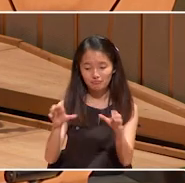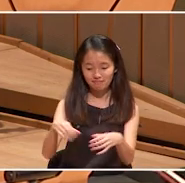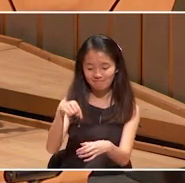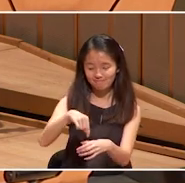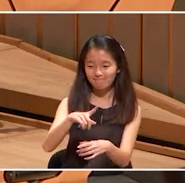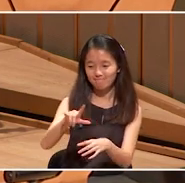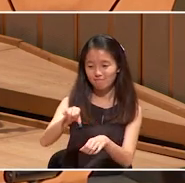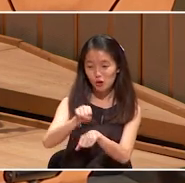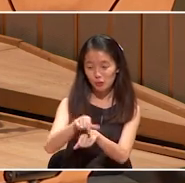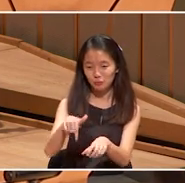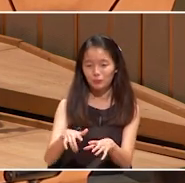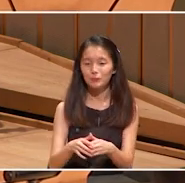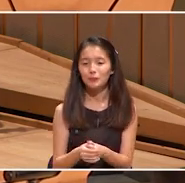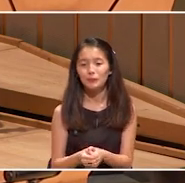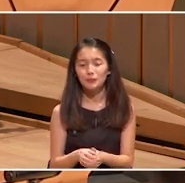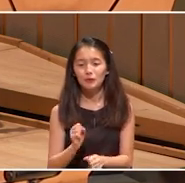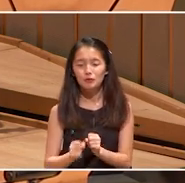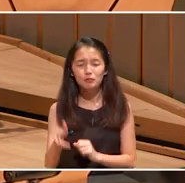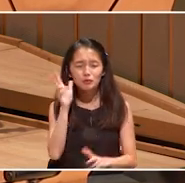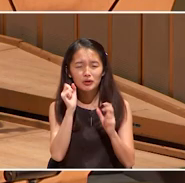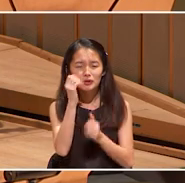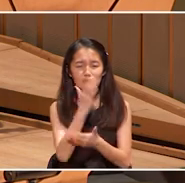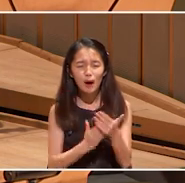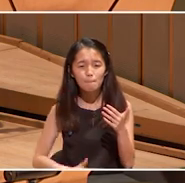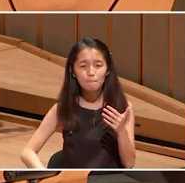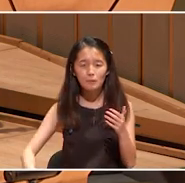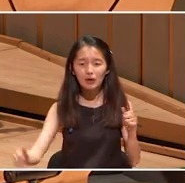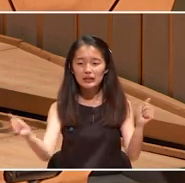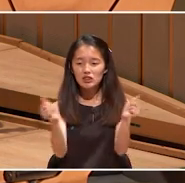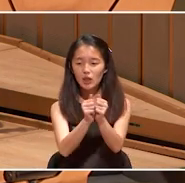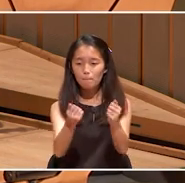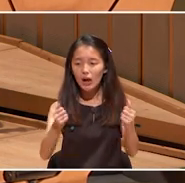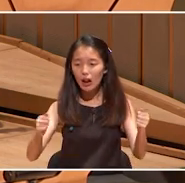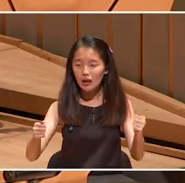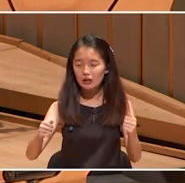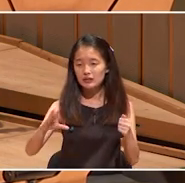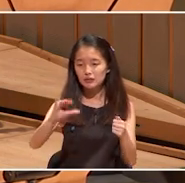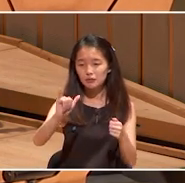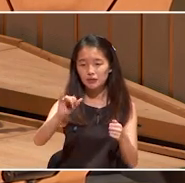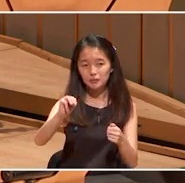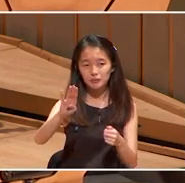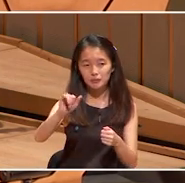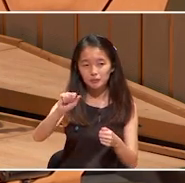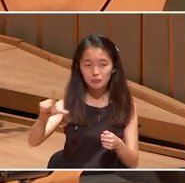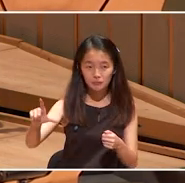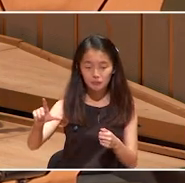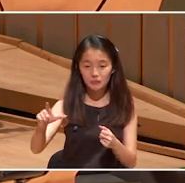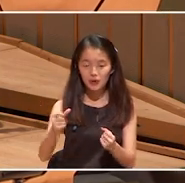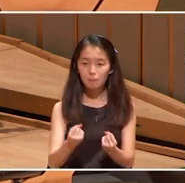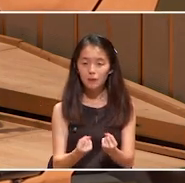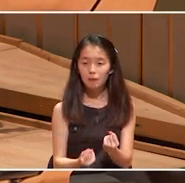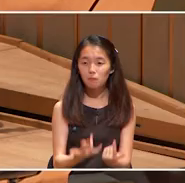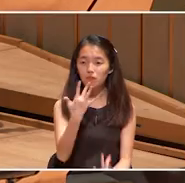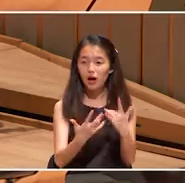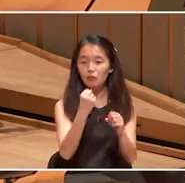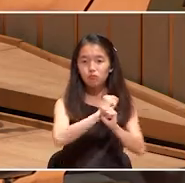You'll hear some cymbals, some fireworks, some drums, maybe a little lion